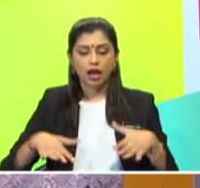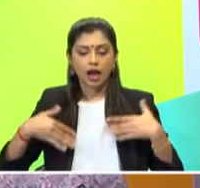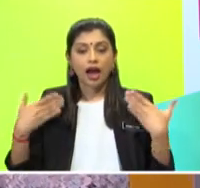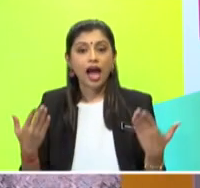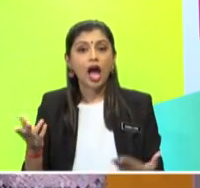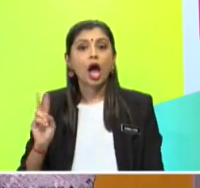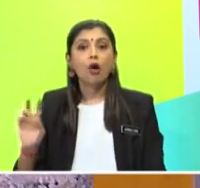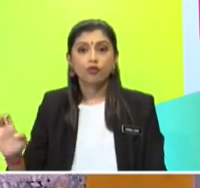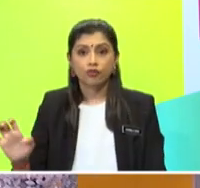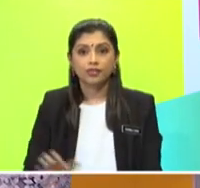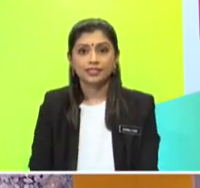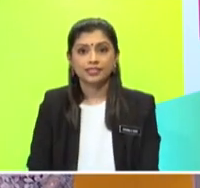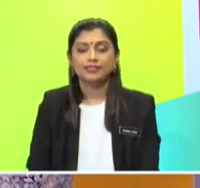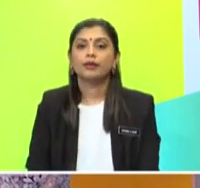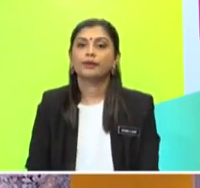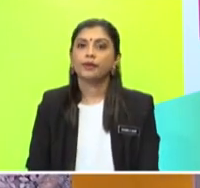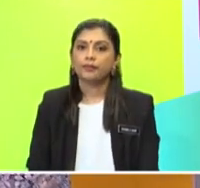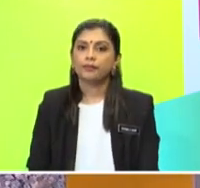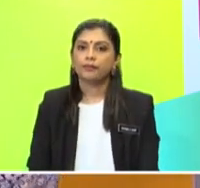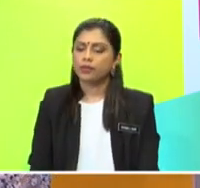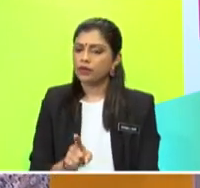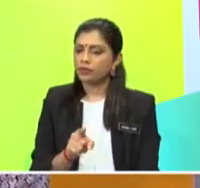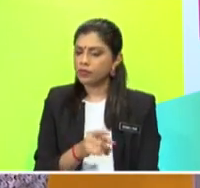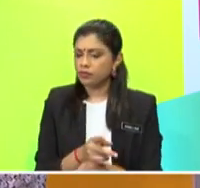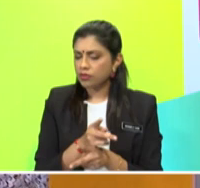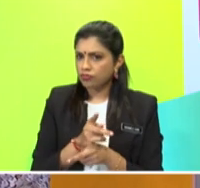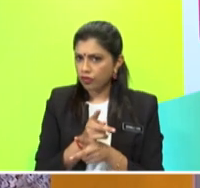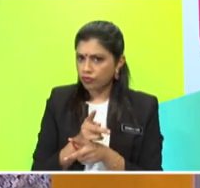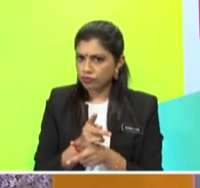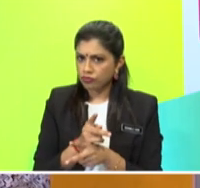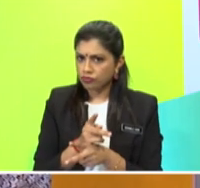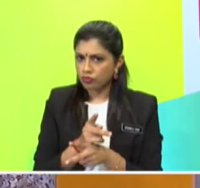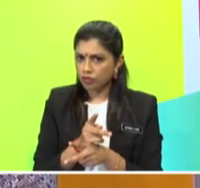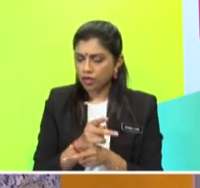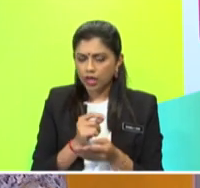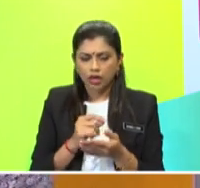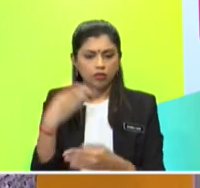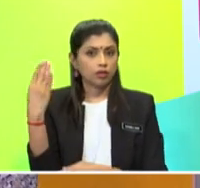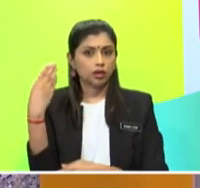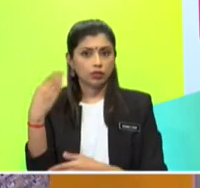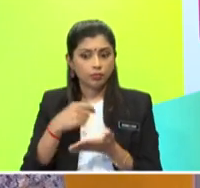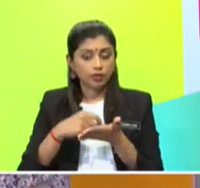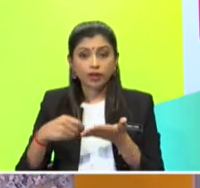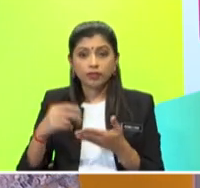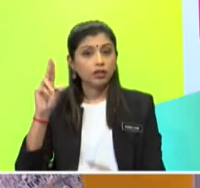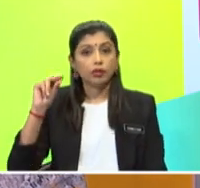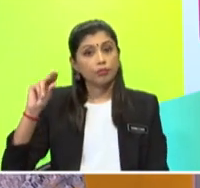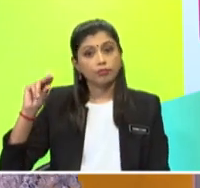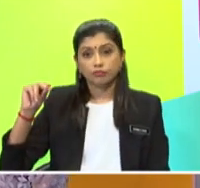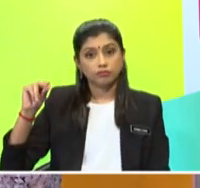be careful when you write. Because contractions are not allowed when it comes to normal writing, such as article, report, and